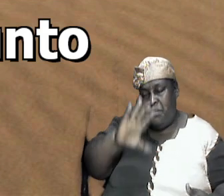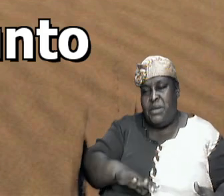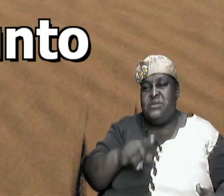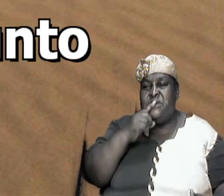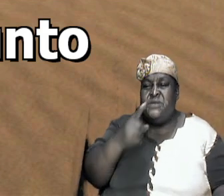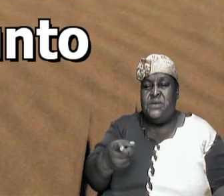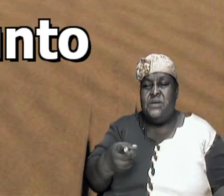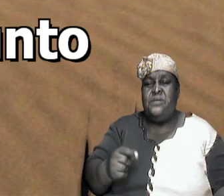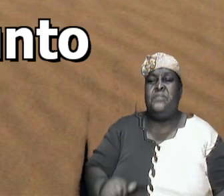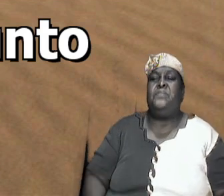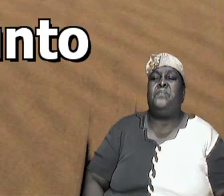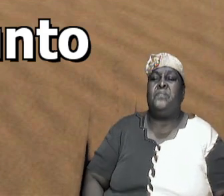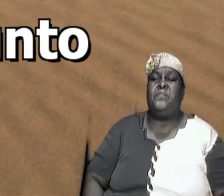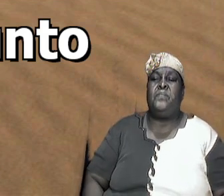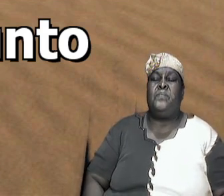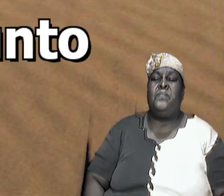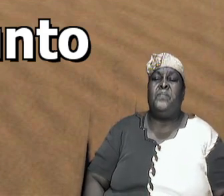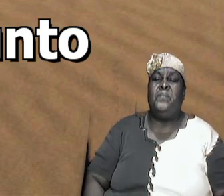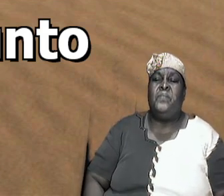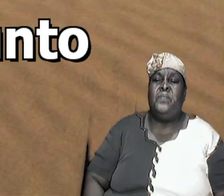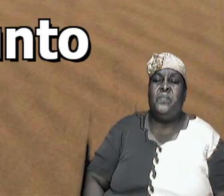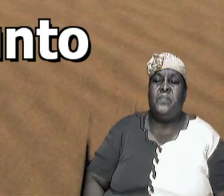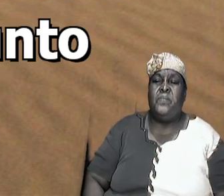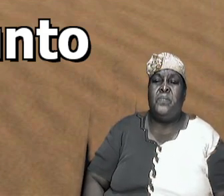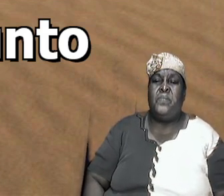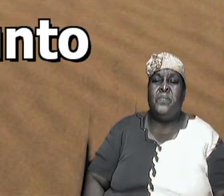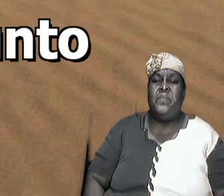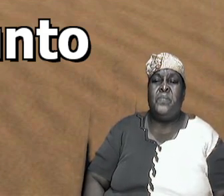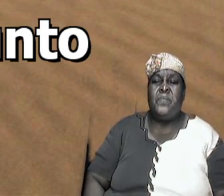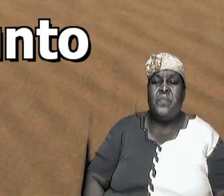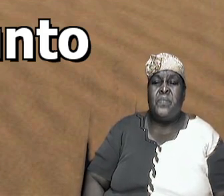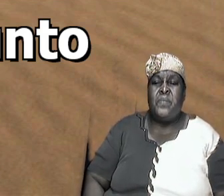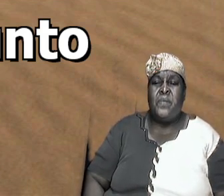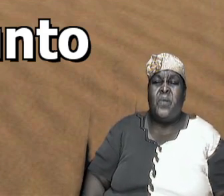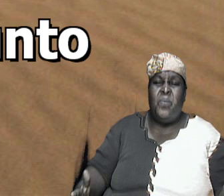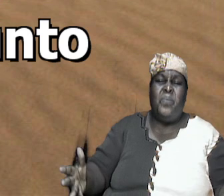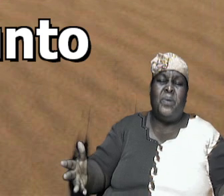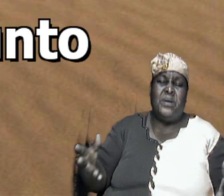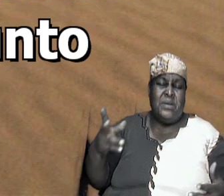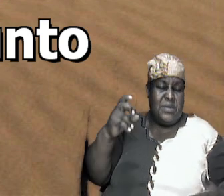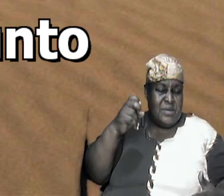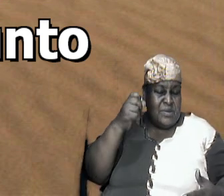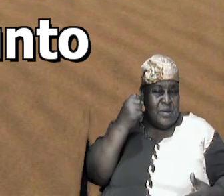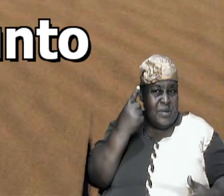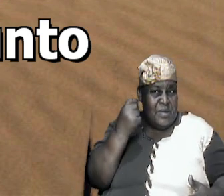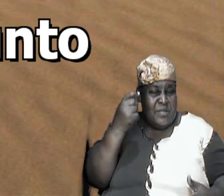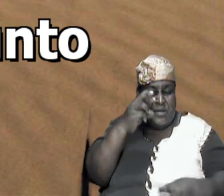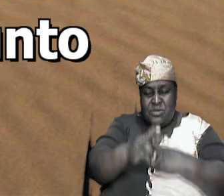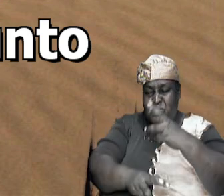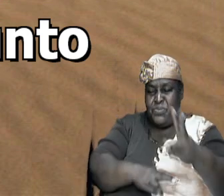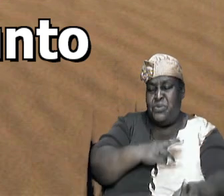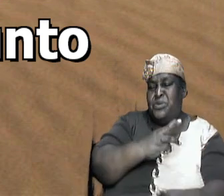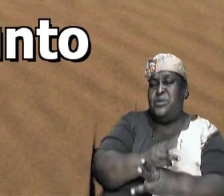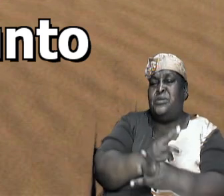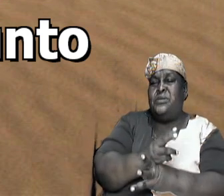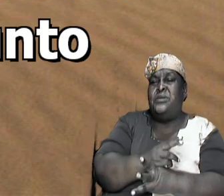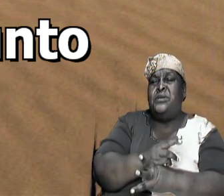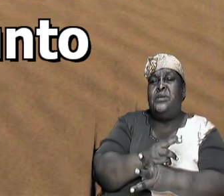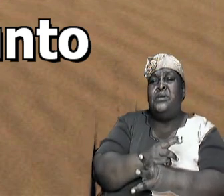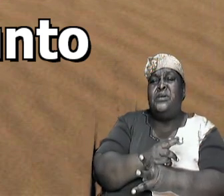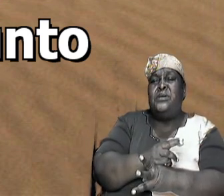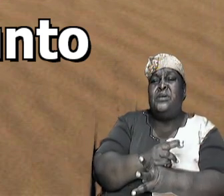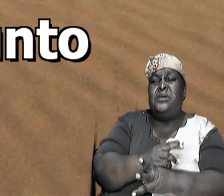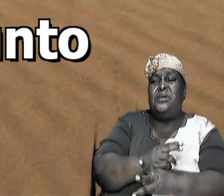heart that we'll be able to cleave unto the Lord. Because you see, what we need to understand is that this world is